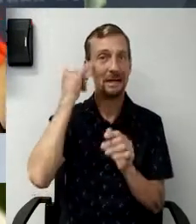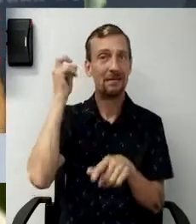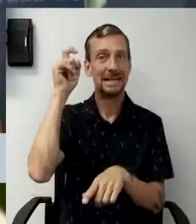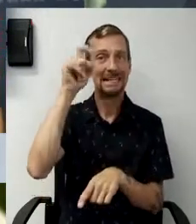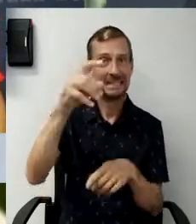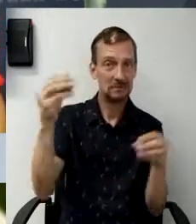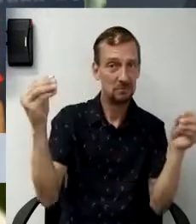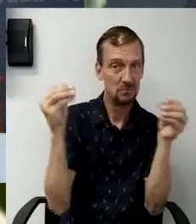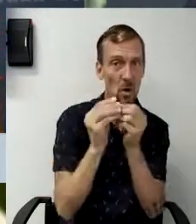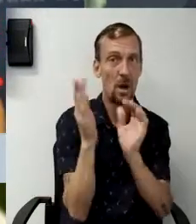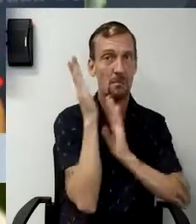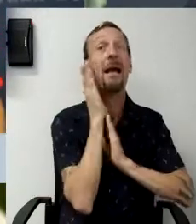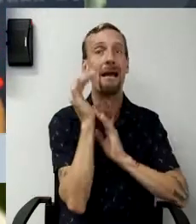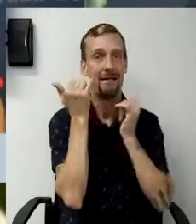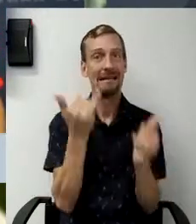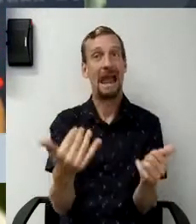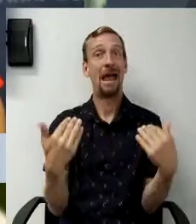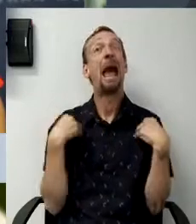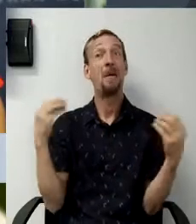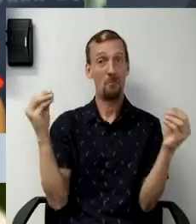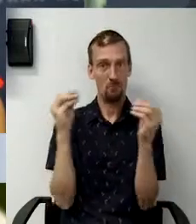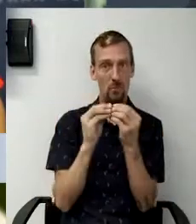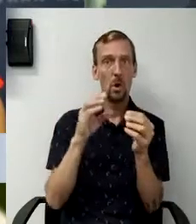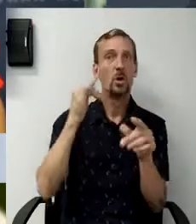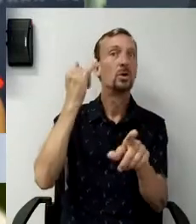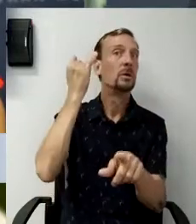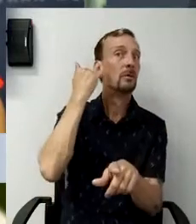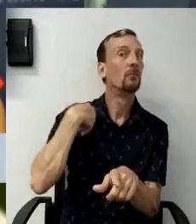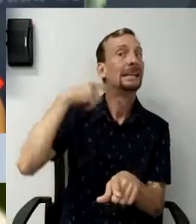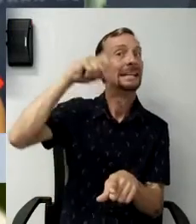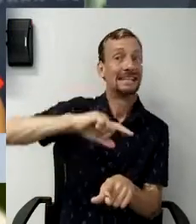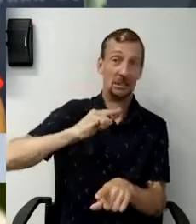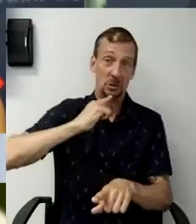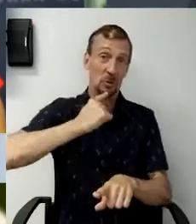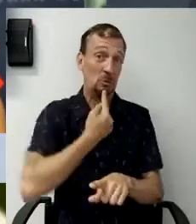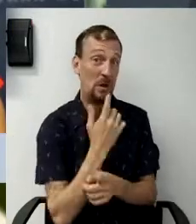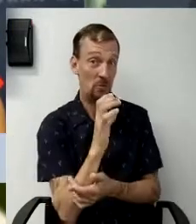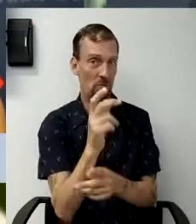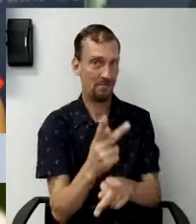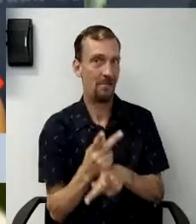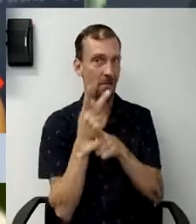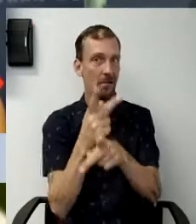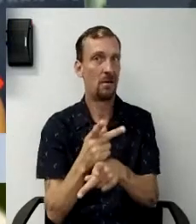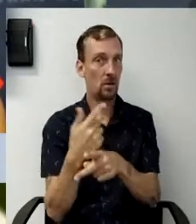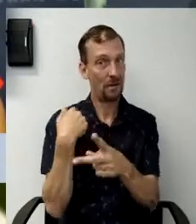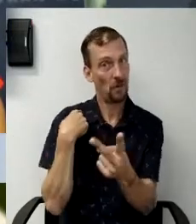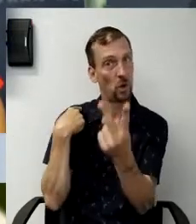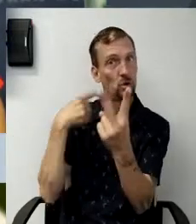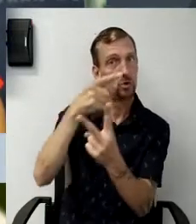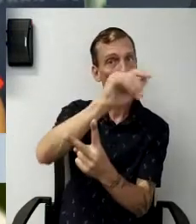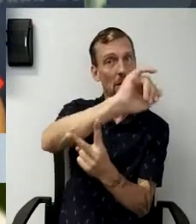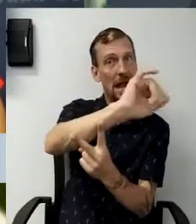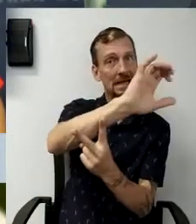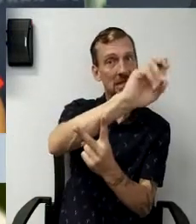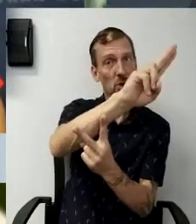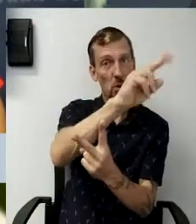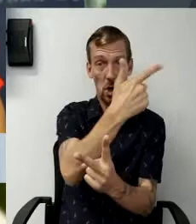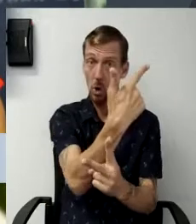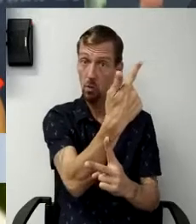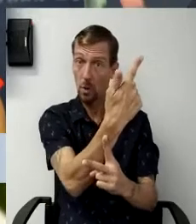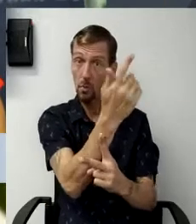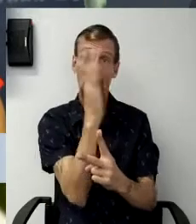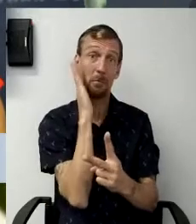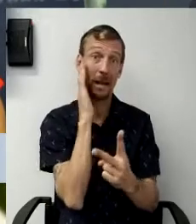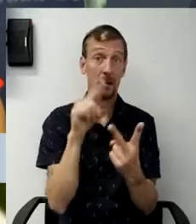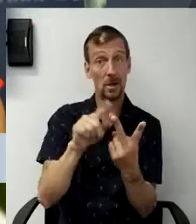now, in terms of critical care capacity. So we have 2 ICUs, a 21-bed medical